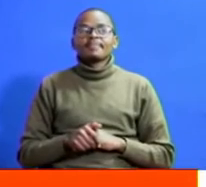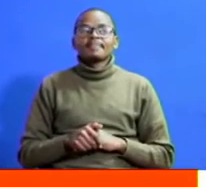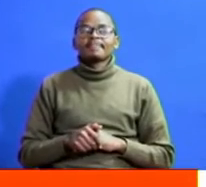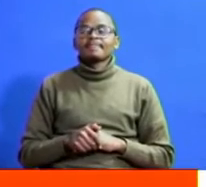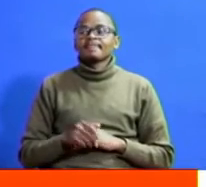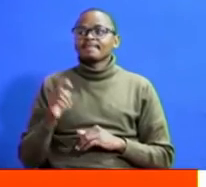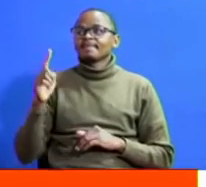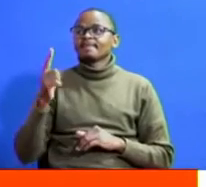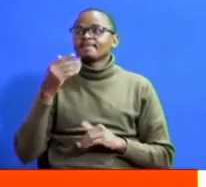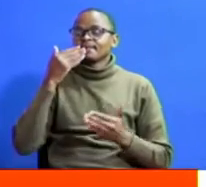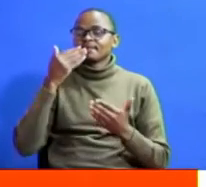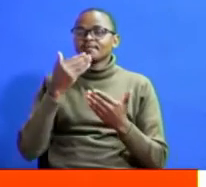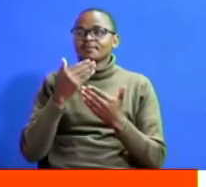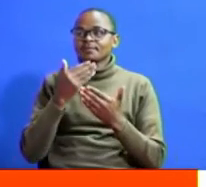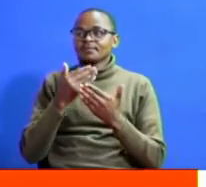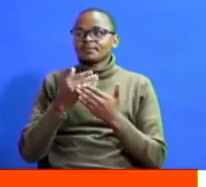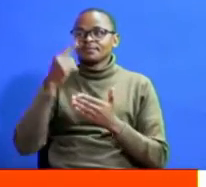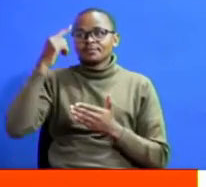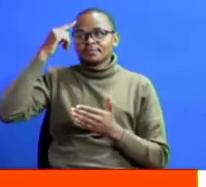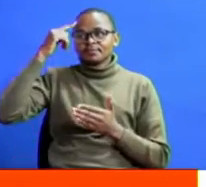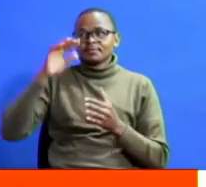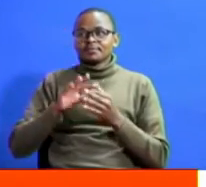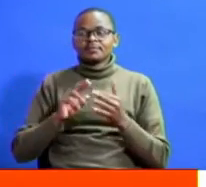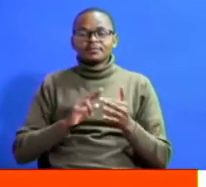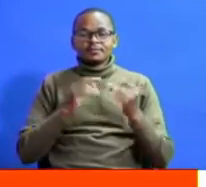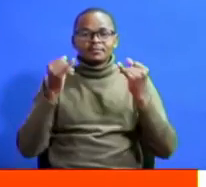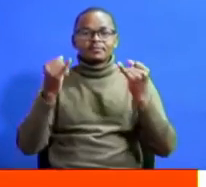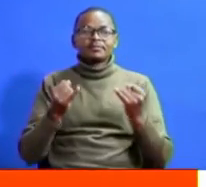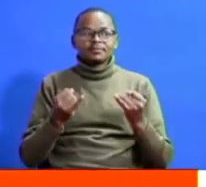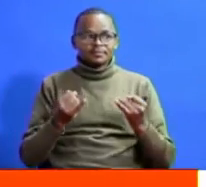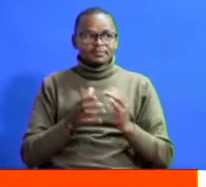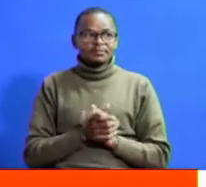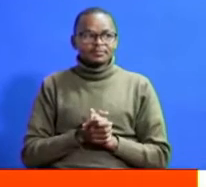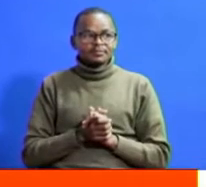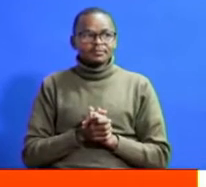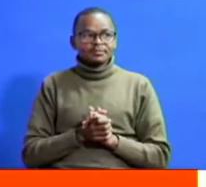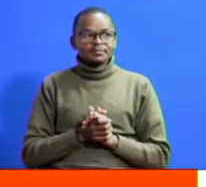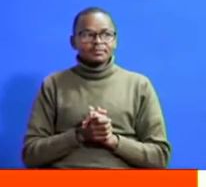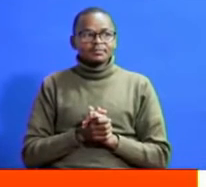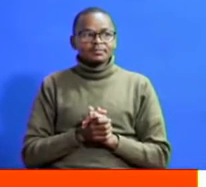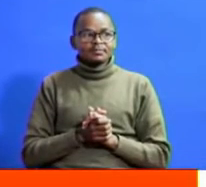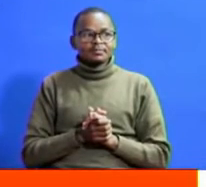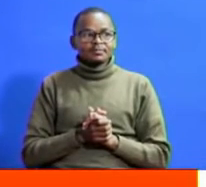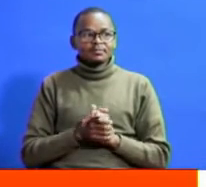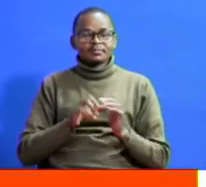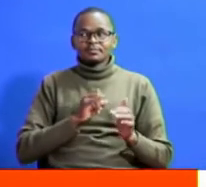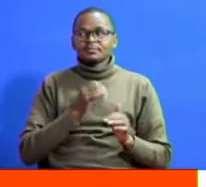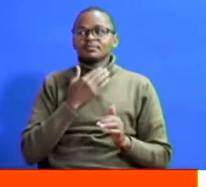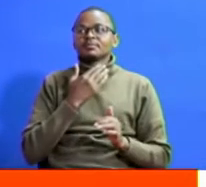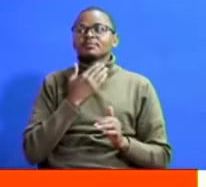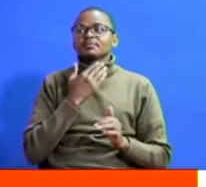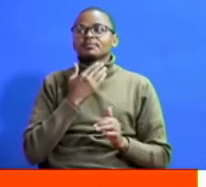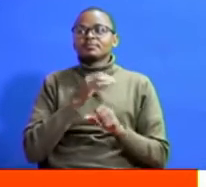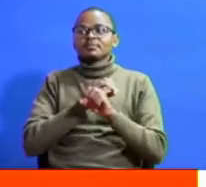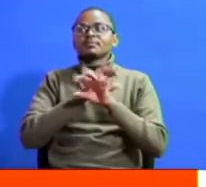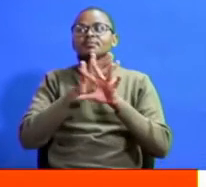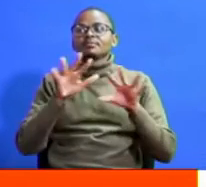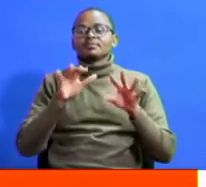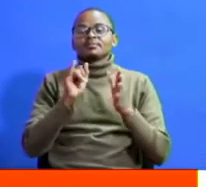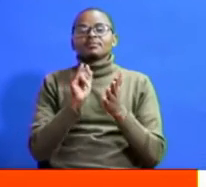First of all, thank you very much for the invitation. I want to say clearly that